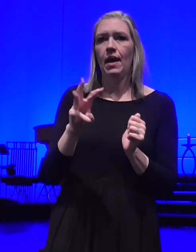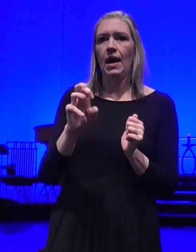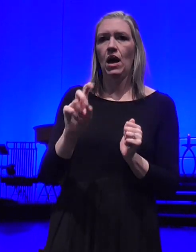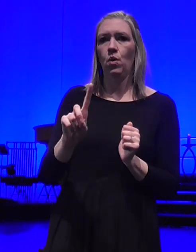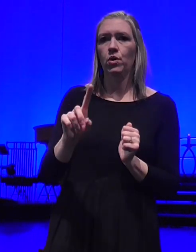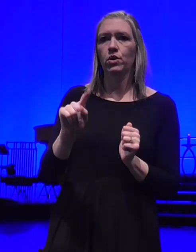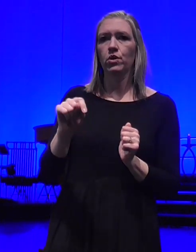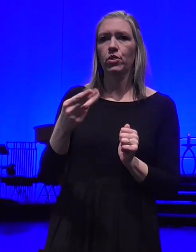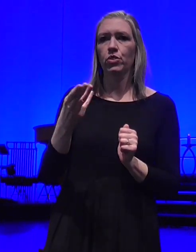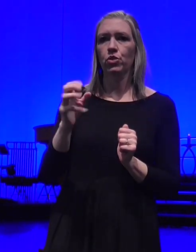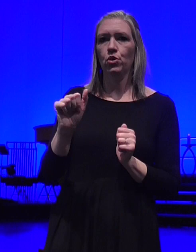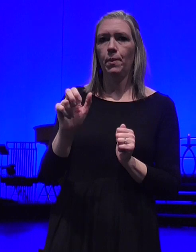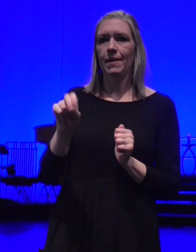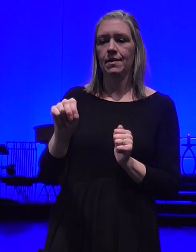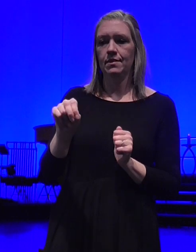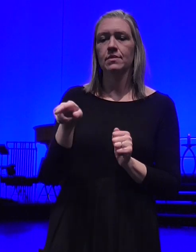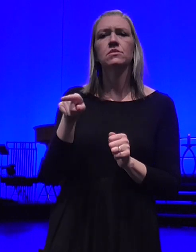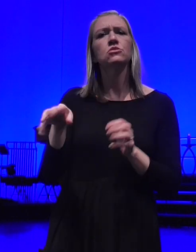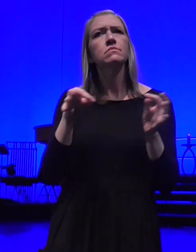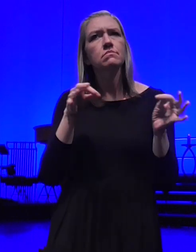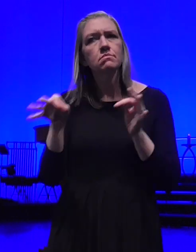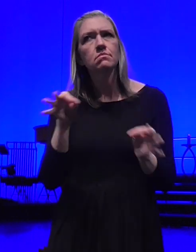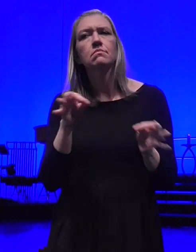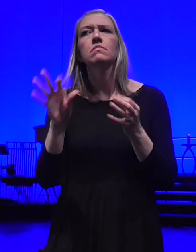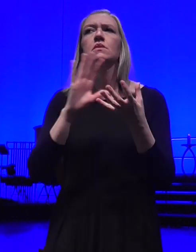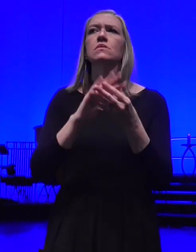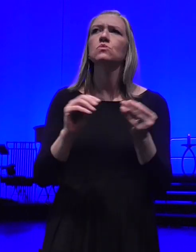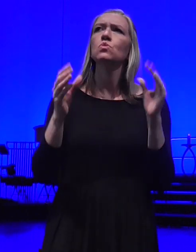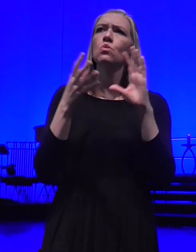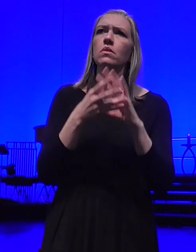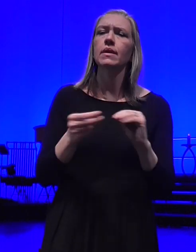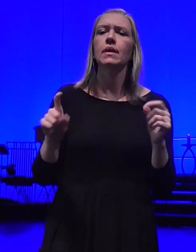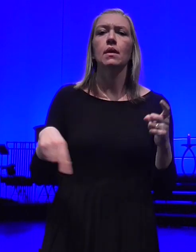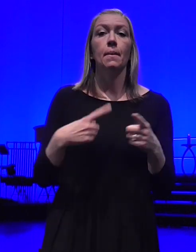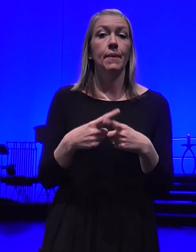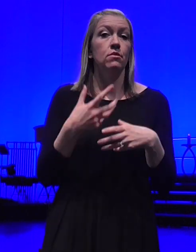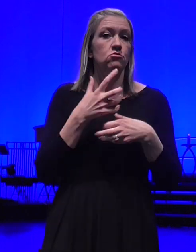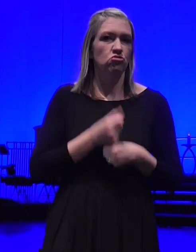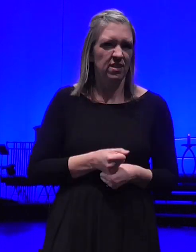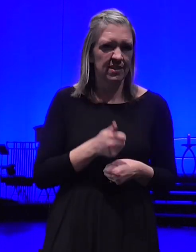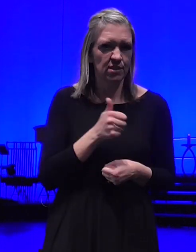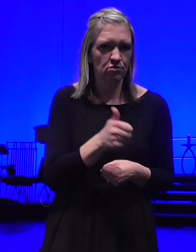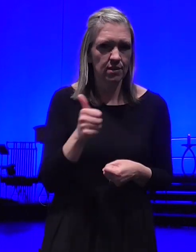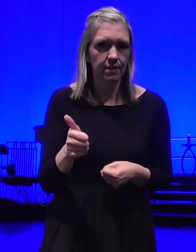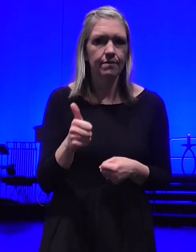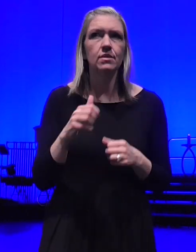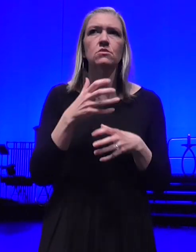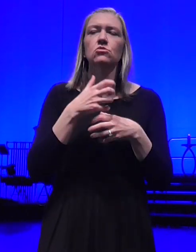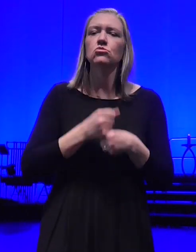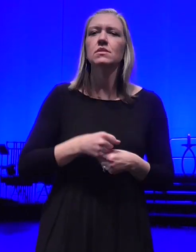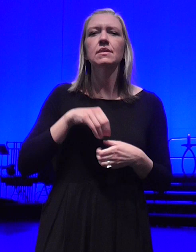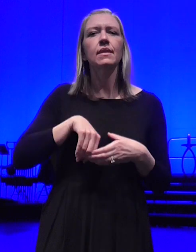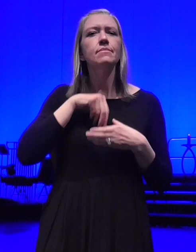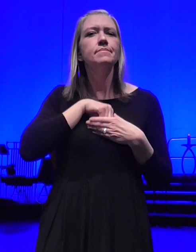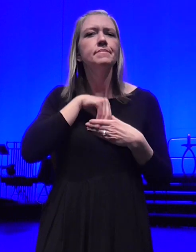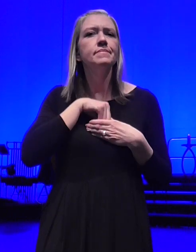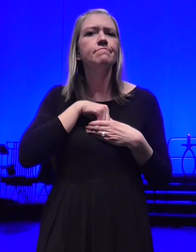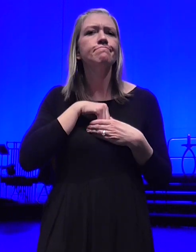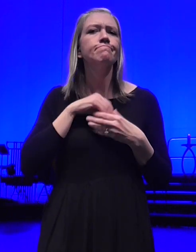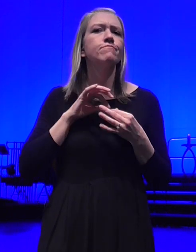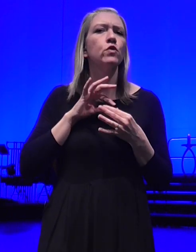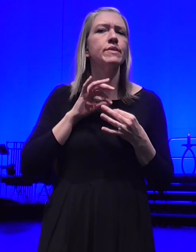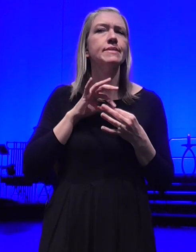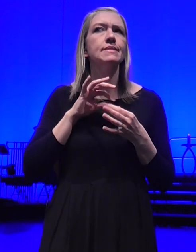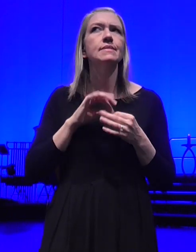And she tells this story, speaking of trusting yourself, trusting that inner voice.